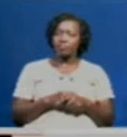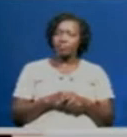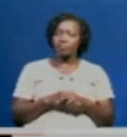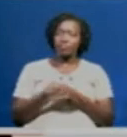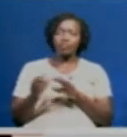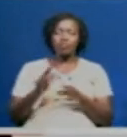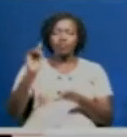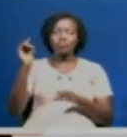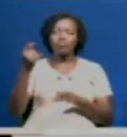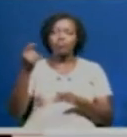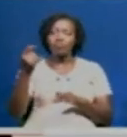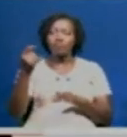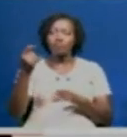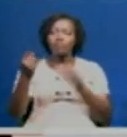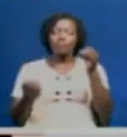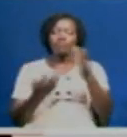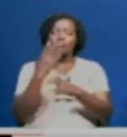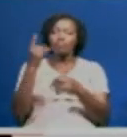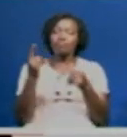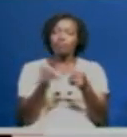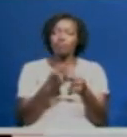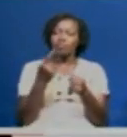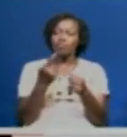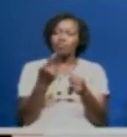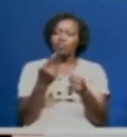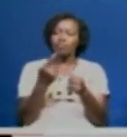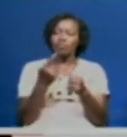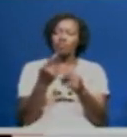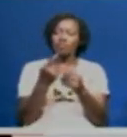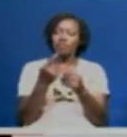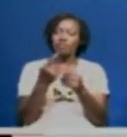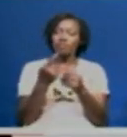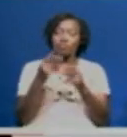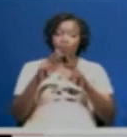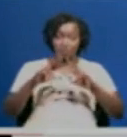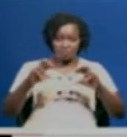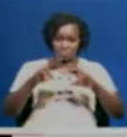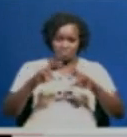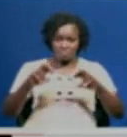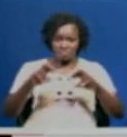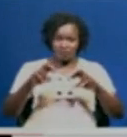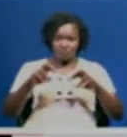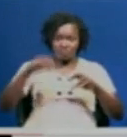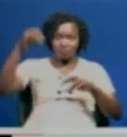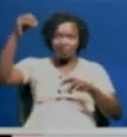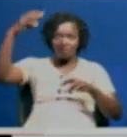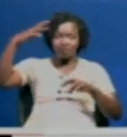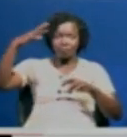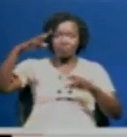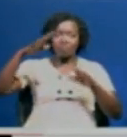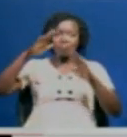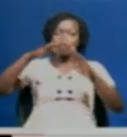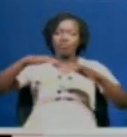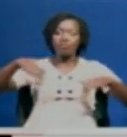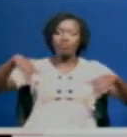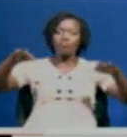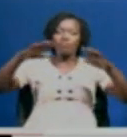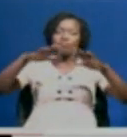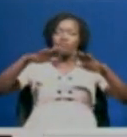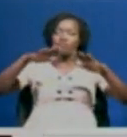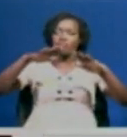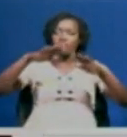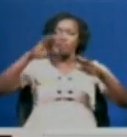Kenya is set to launch its first operational observational satellite into space in its bid to